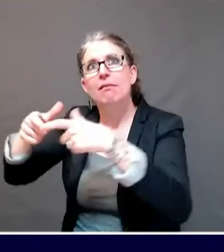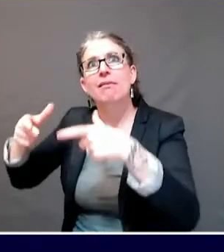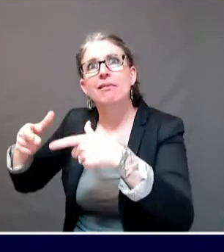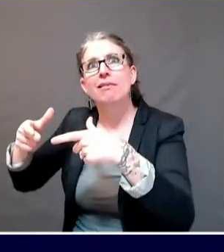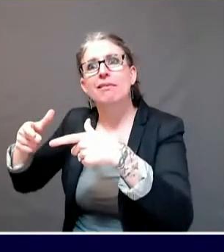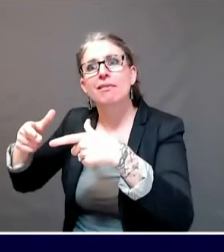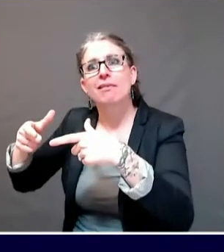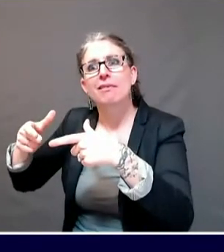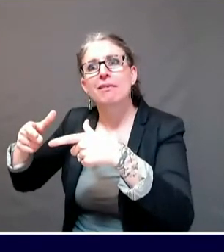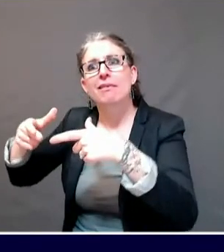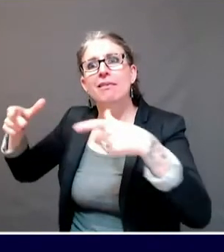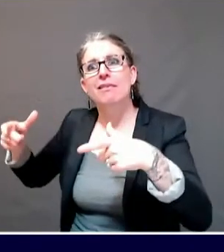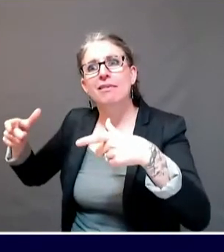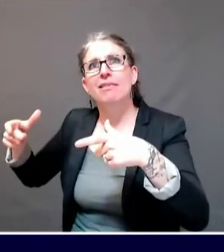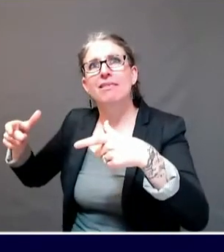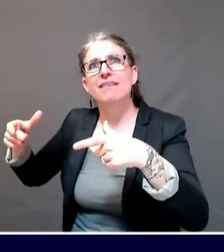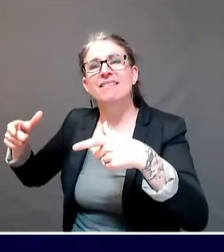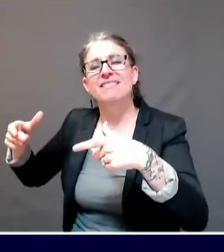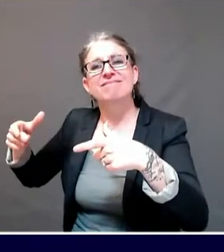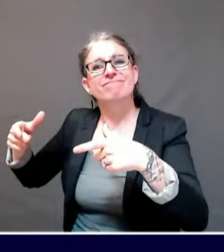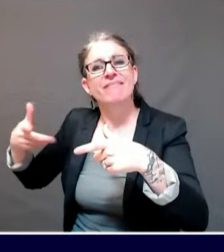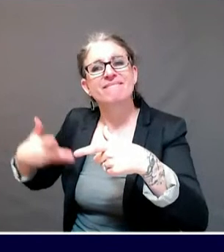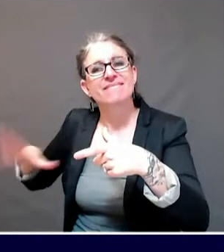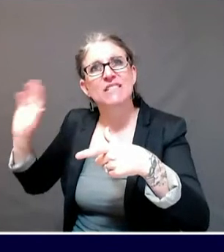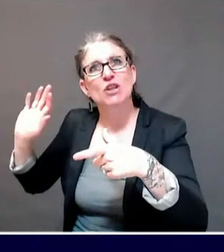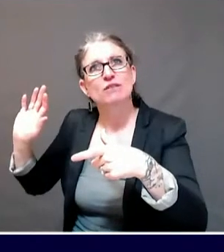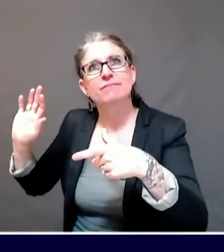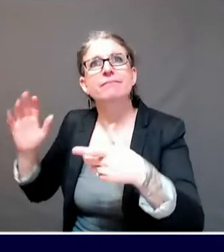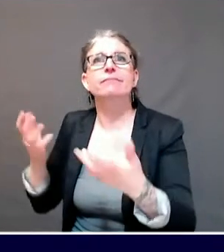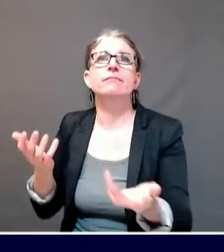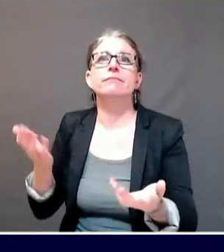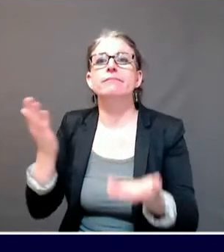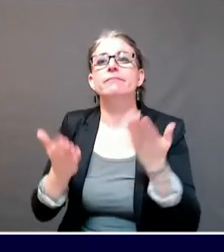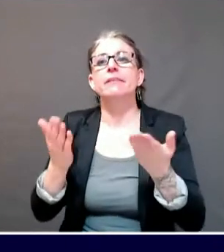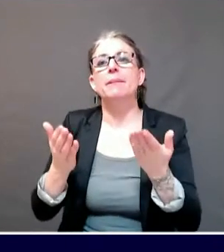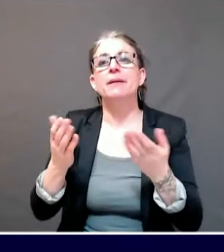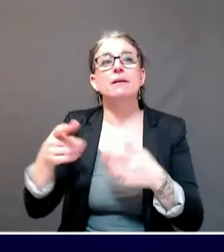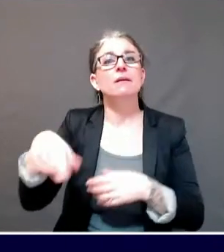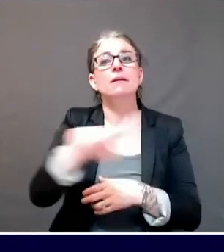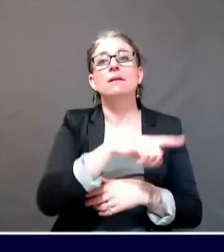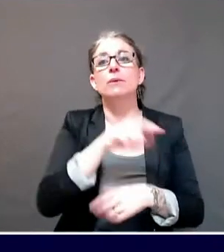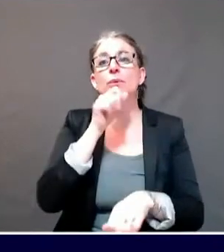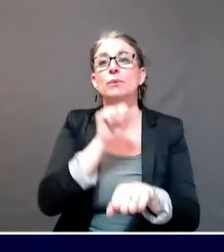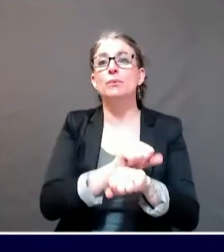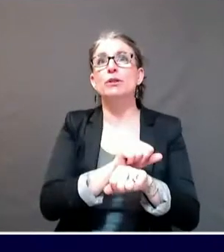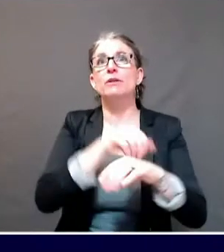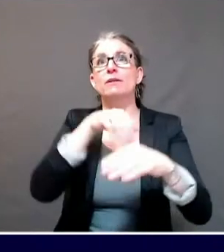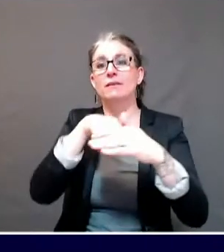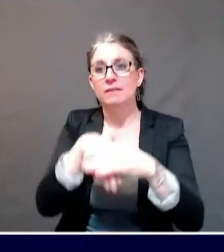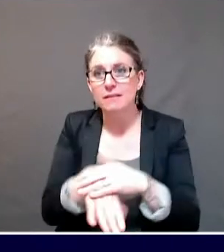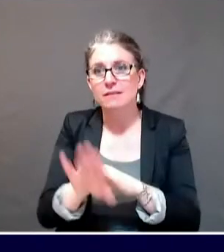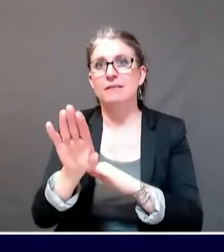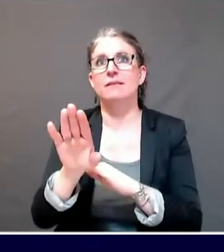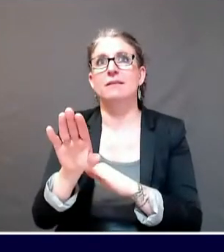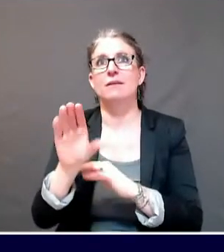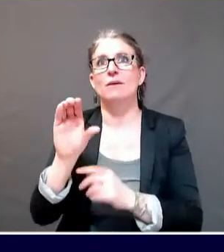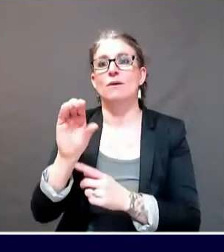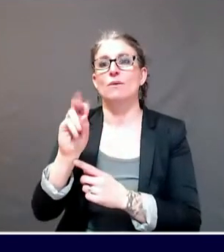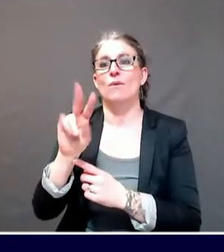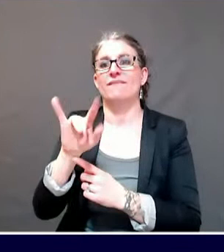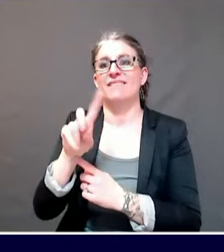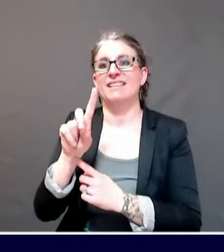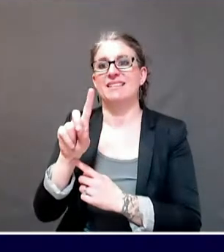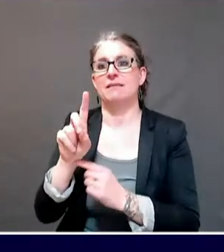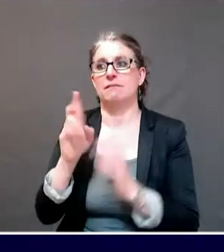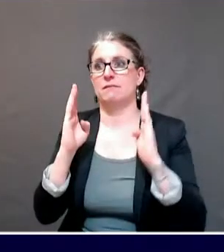be regularly affiliated with the hospital, but are nevertheless part of 1A, part of the healthcare system.